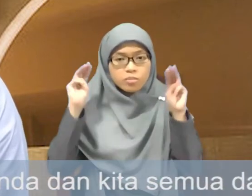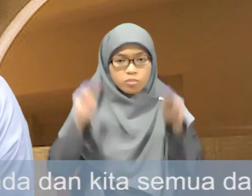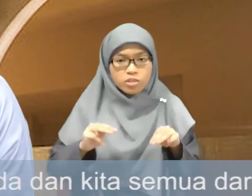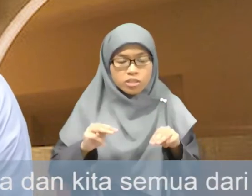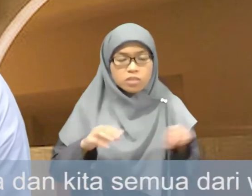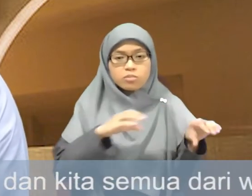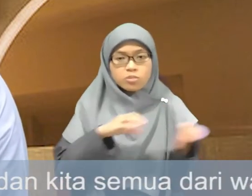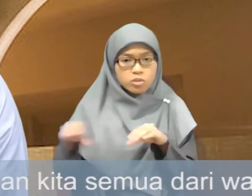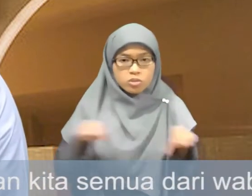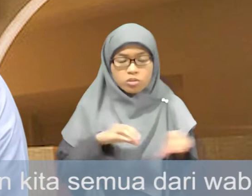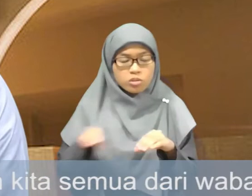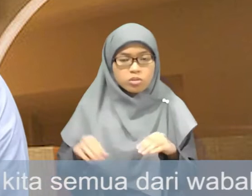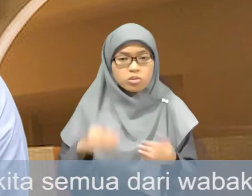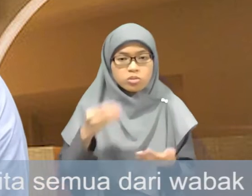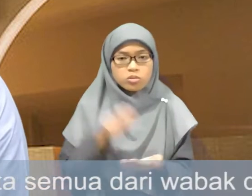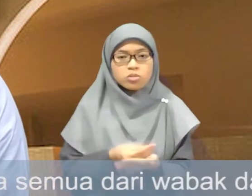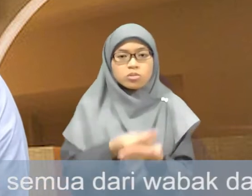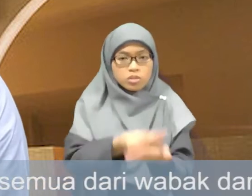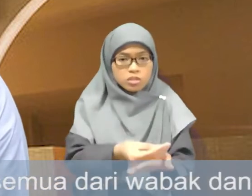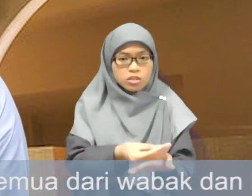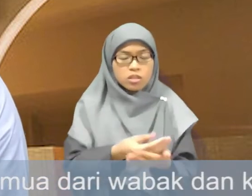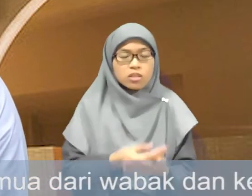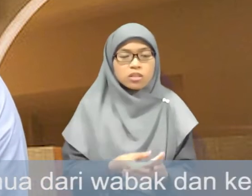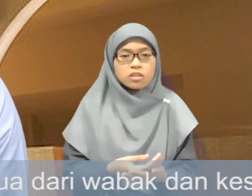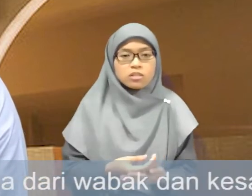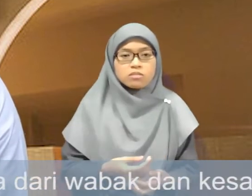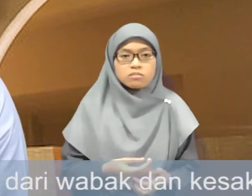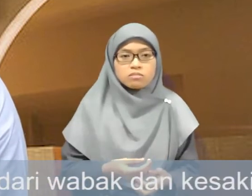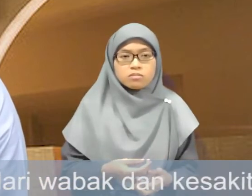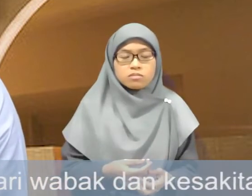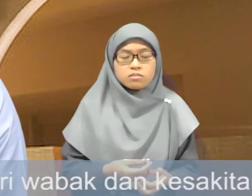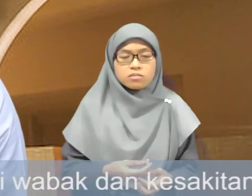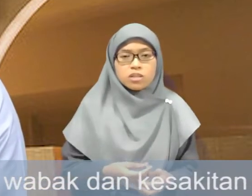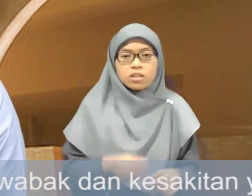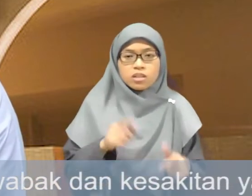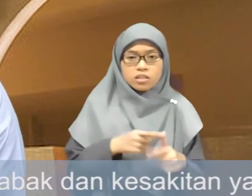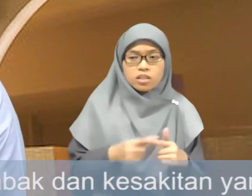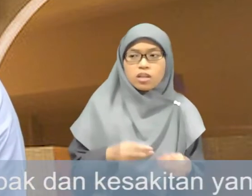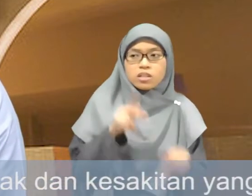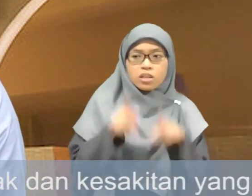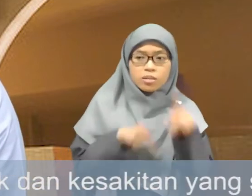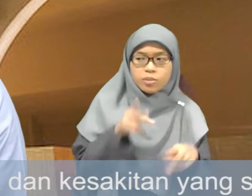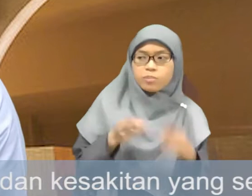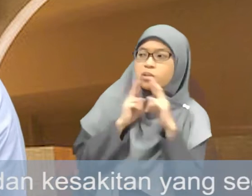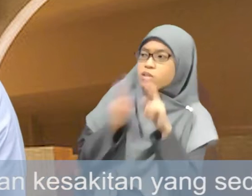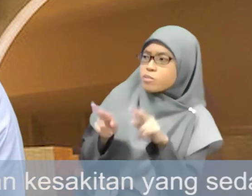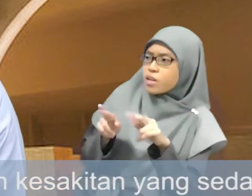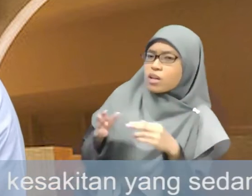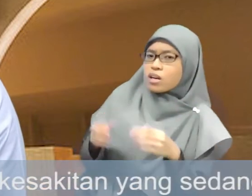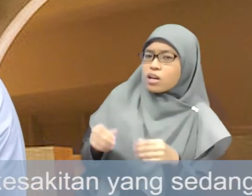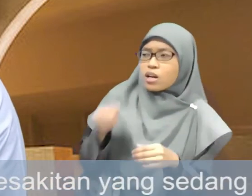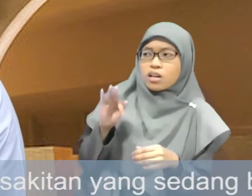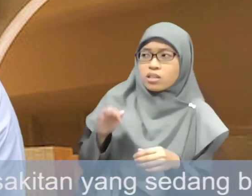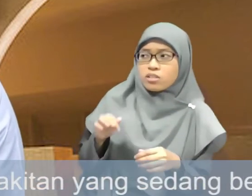qala yu'inu dhal hajatil malhuf. Qalu fa in lam yajid qala faly'mal bil ma'ruf wal yumsik 'anil sharr fa innaha